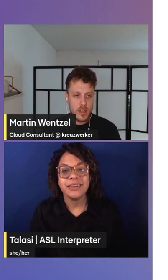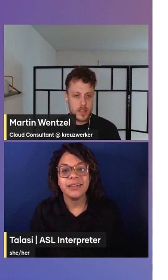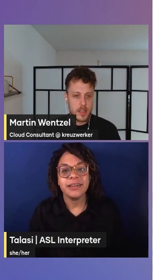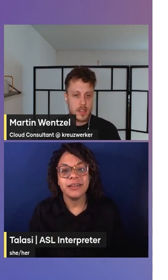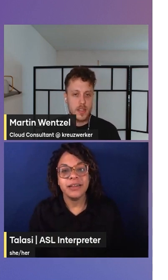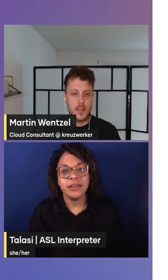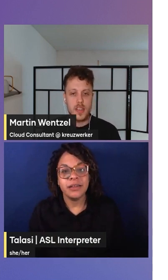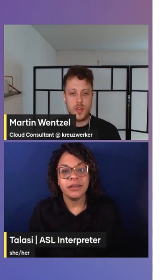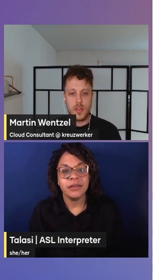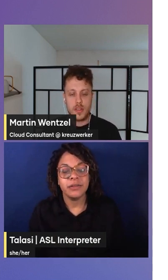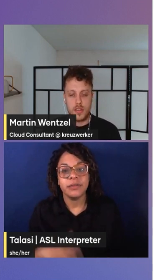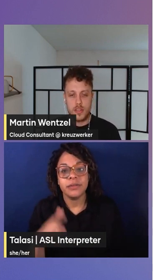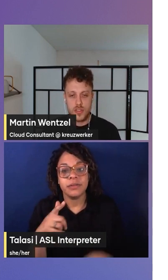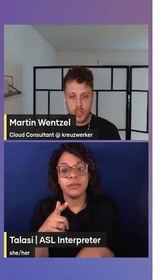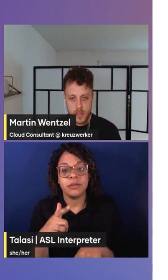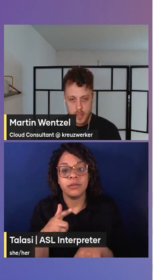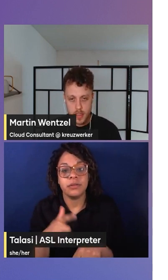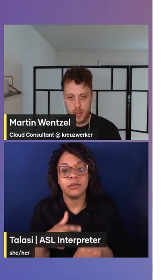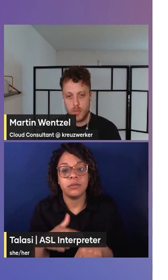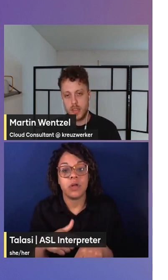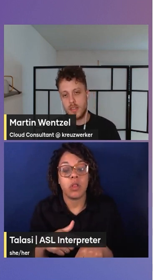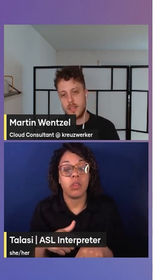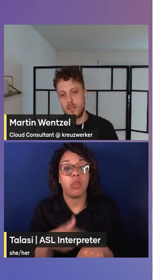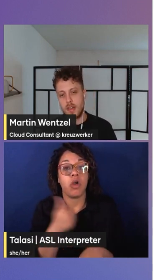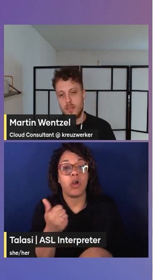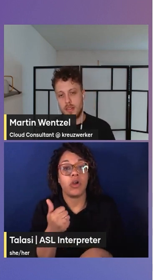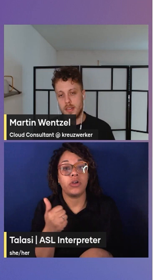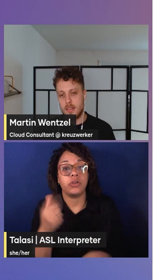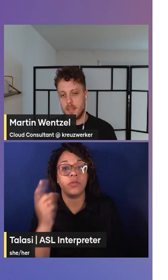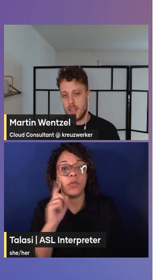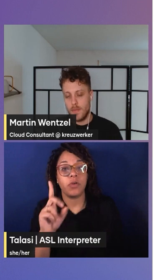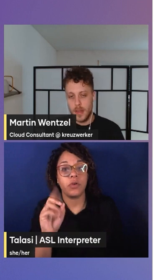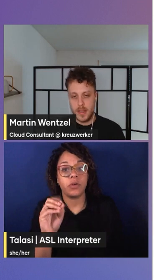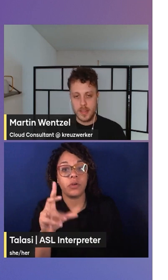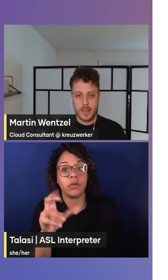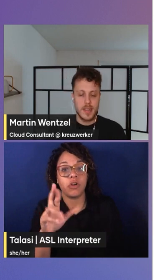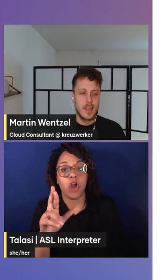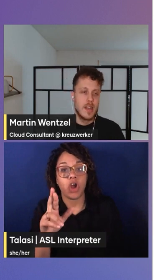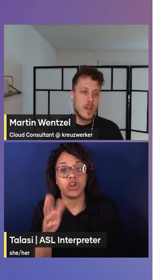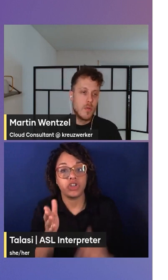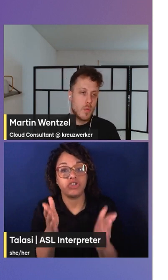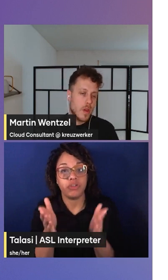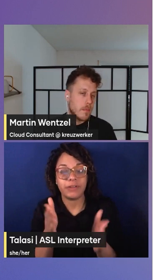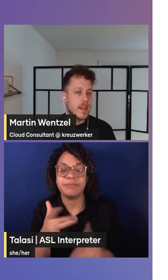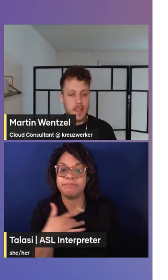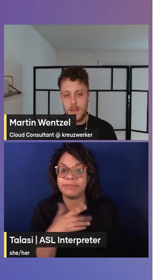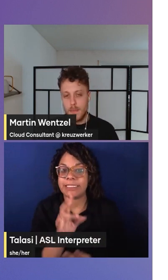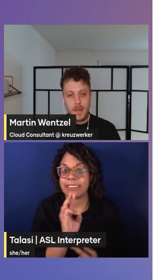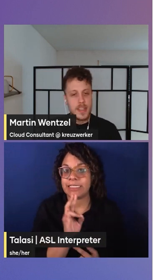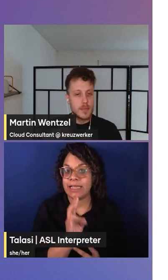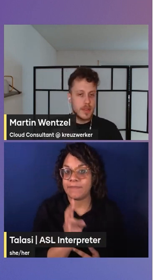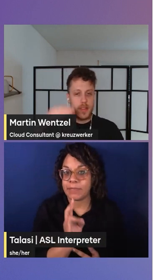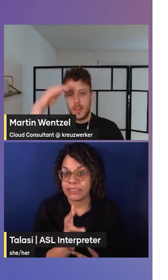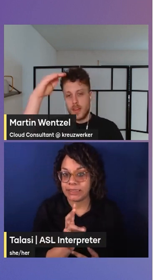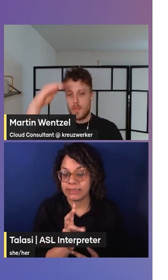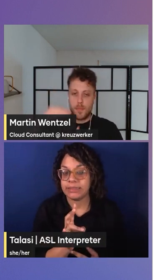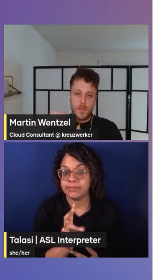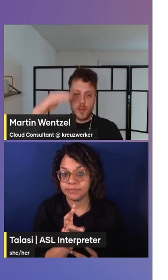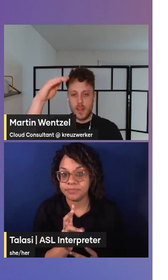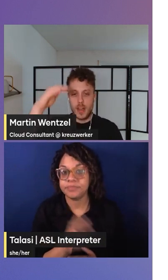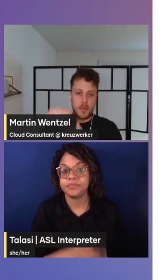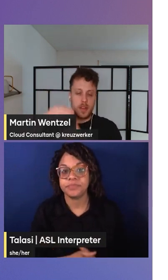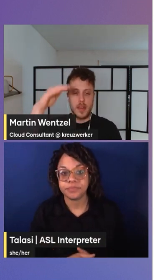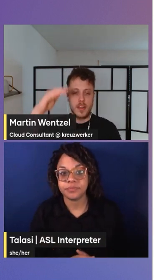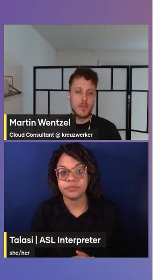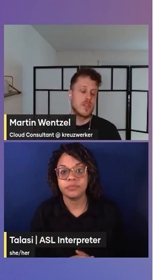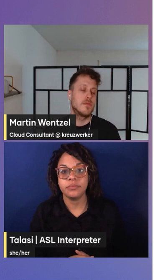The longest is still the Docker service, which is around 7 minutes. We might even split that